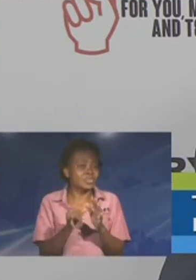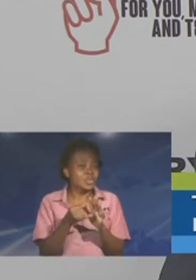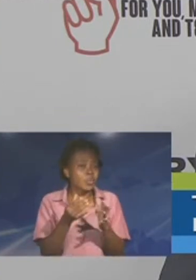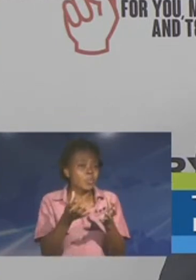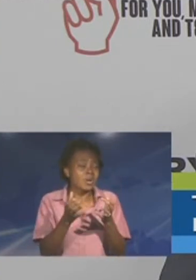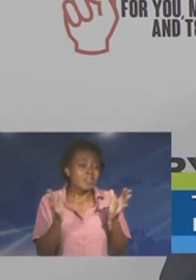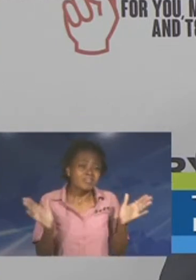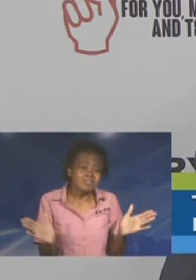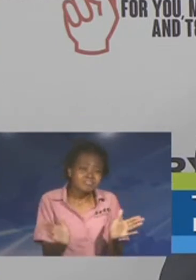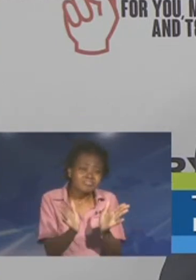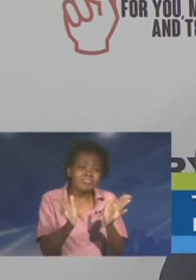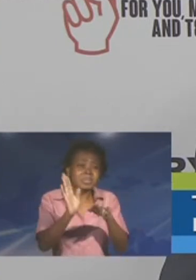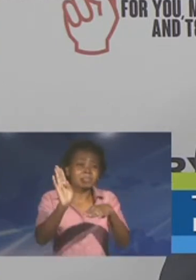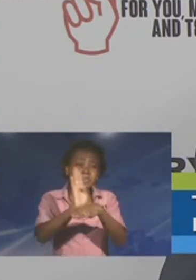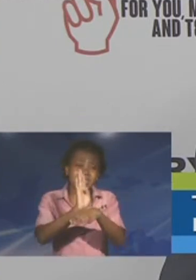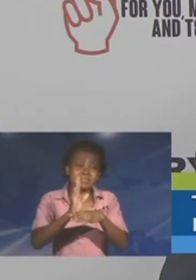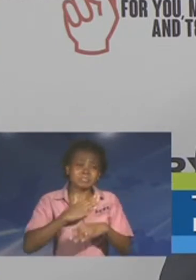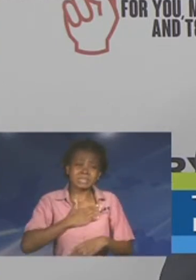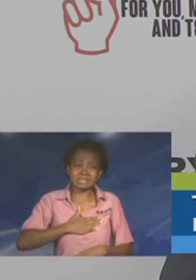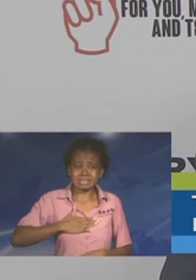to keep on